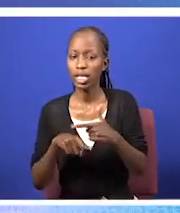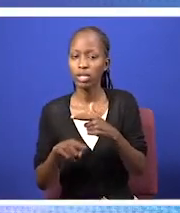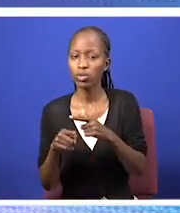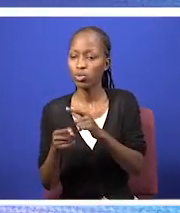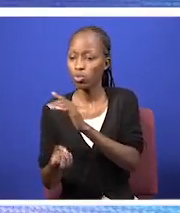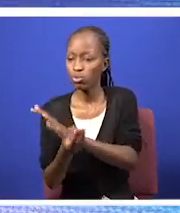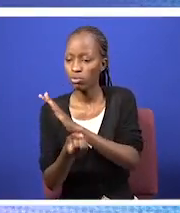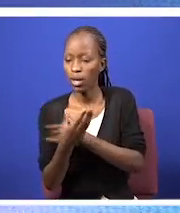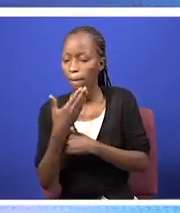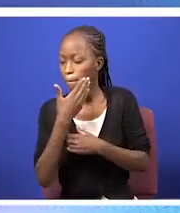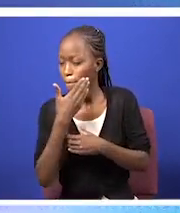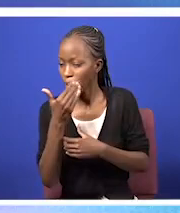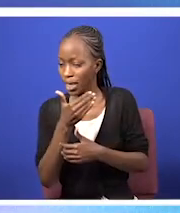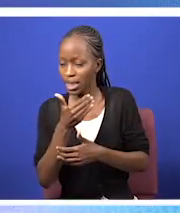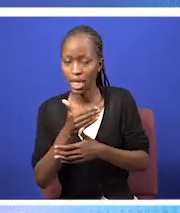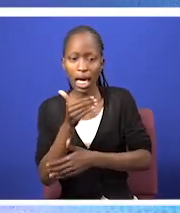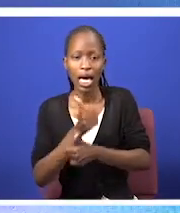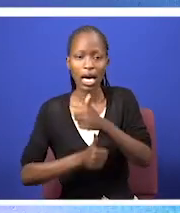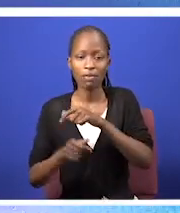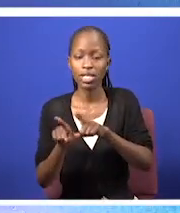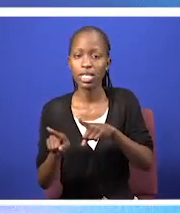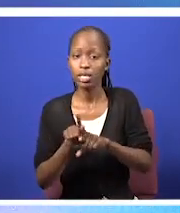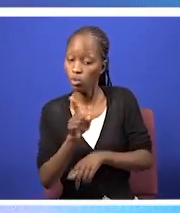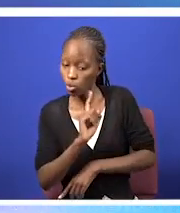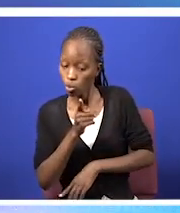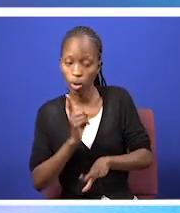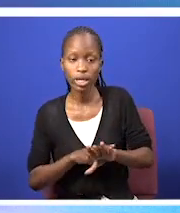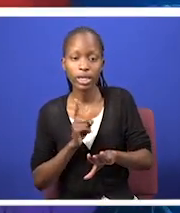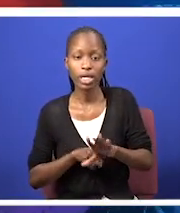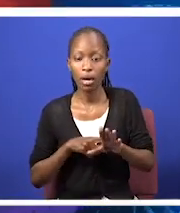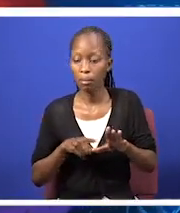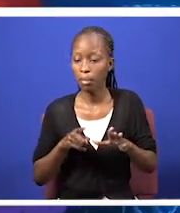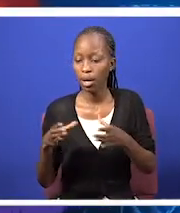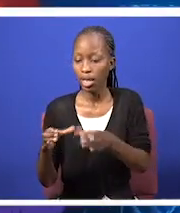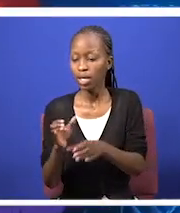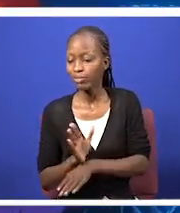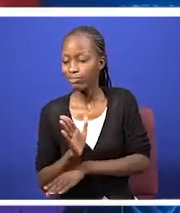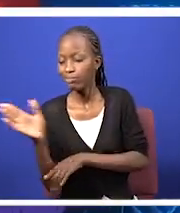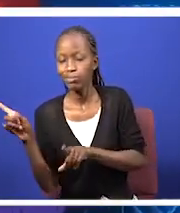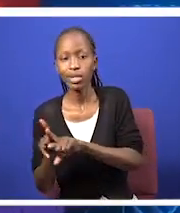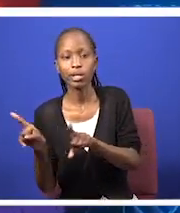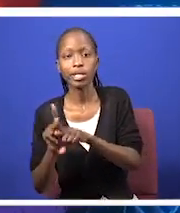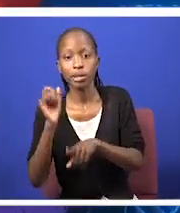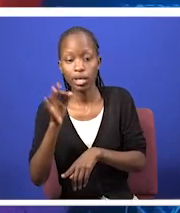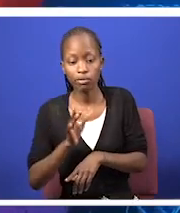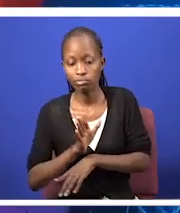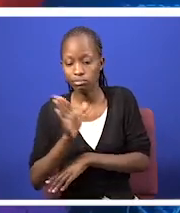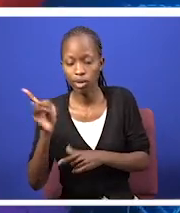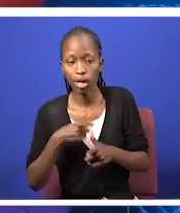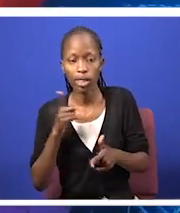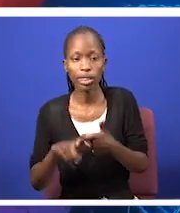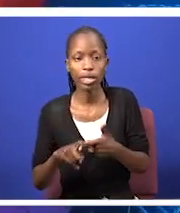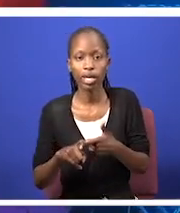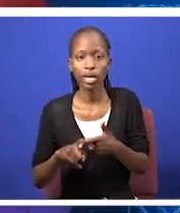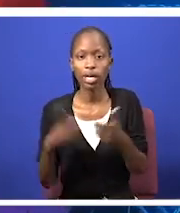guidance, to advise us on the best course of action, and also to warn us when we are straying off and what the consequences may be